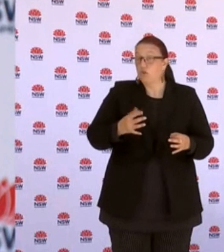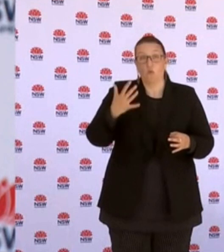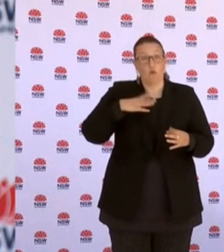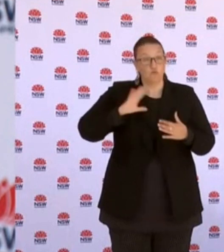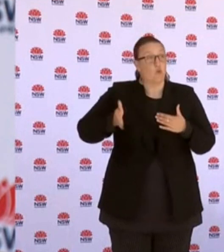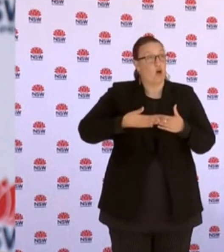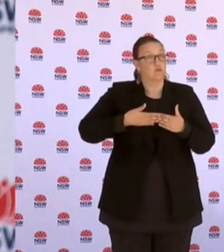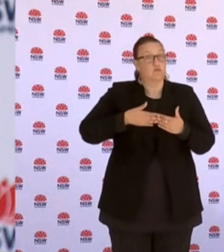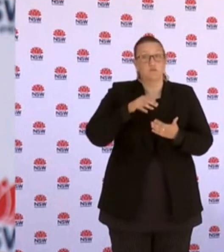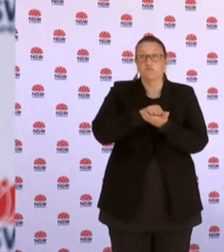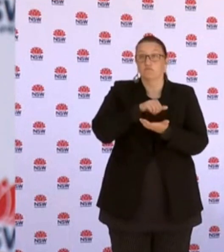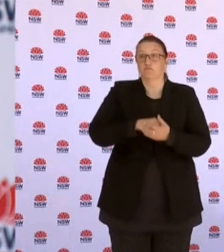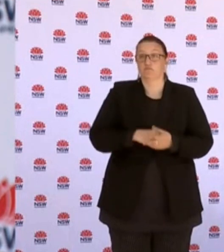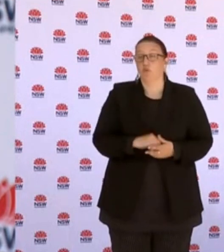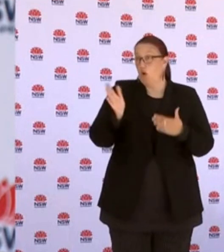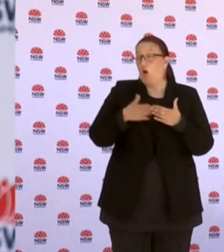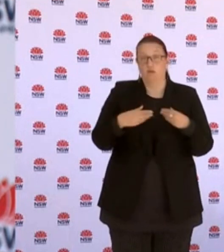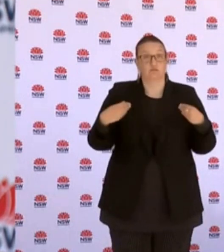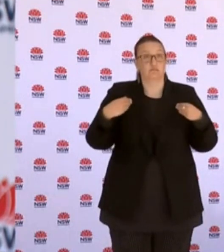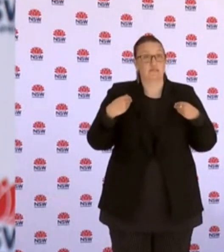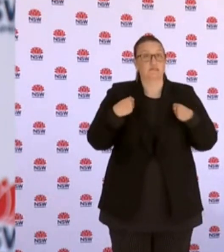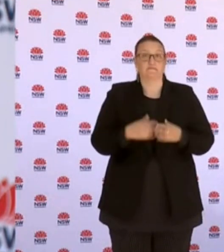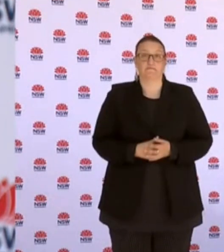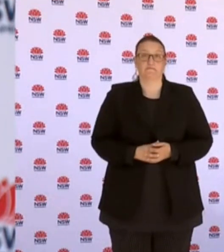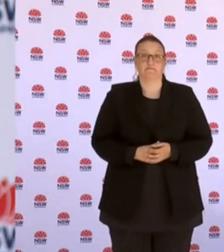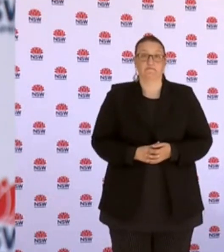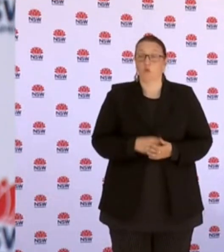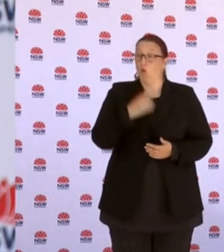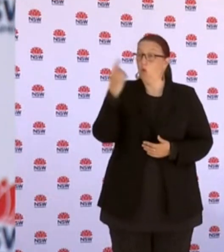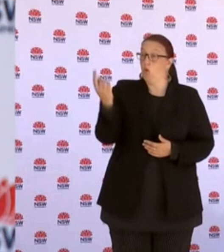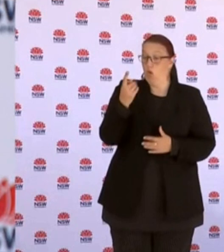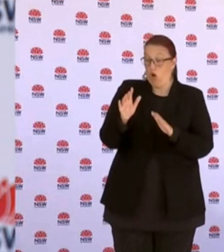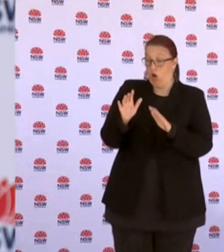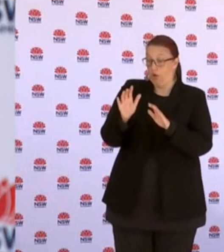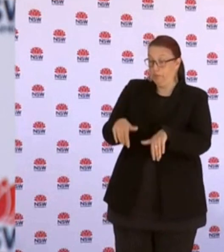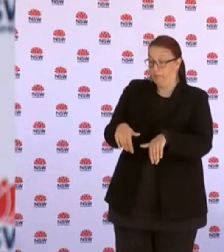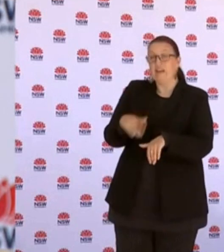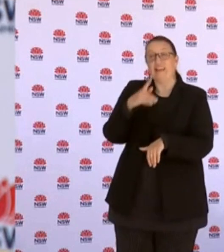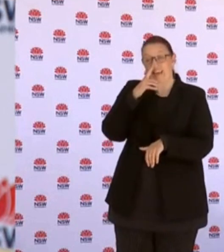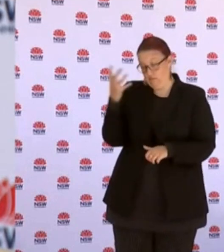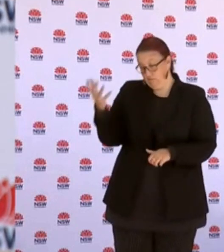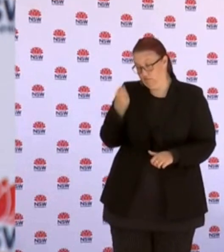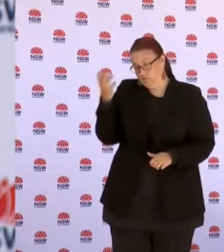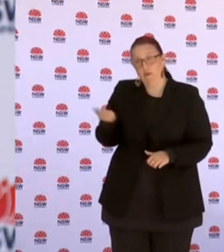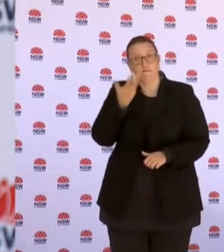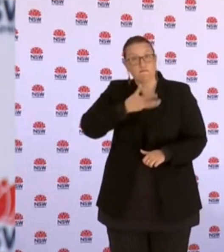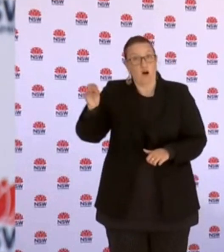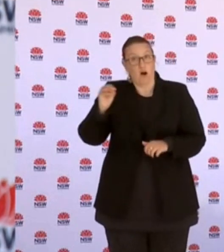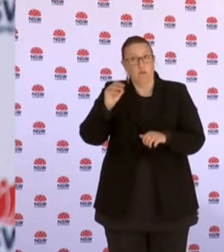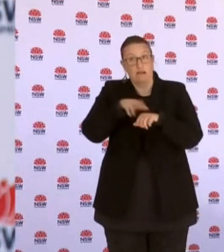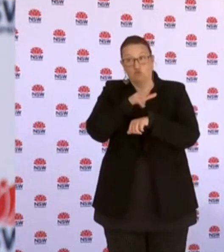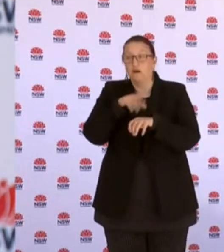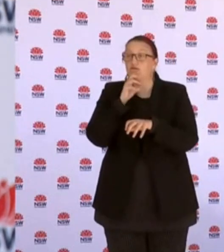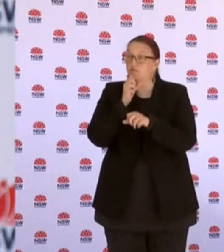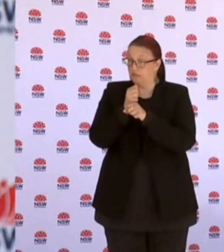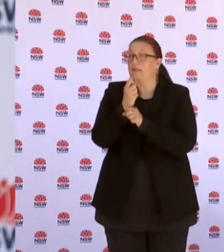close. Those employees who are at home are able to get disaster payment relief, which is very important. This is why the New South Wales Treasurer and myself